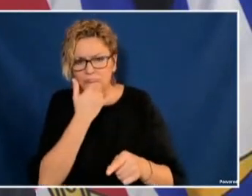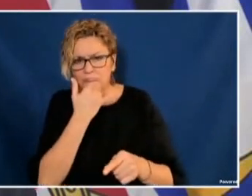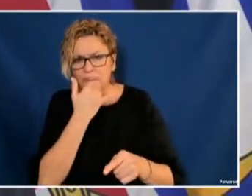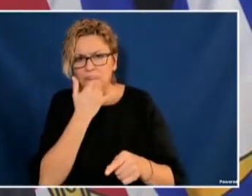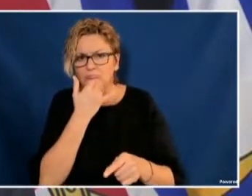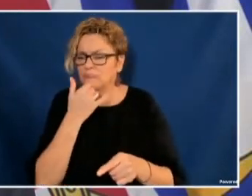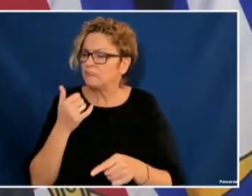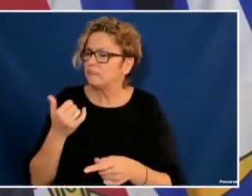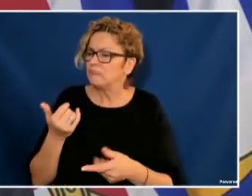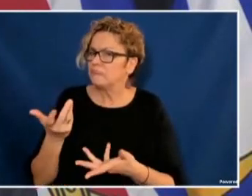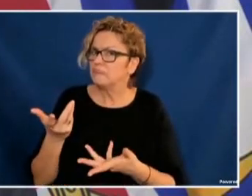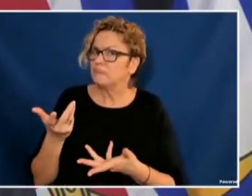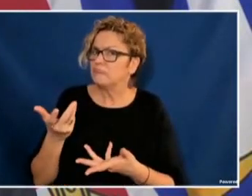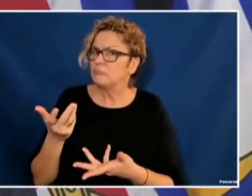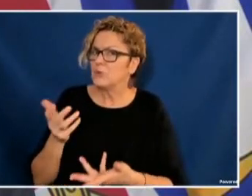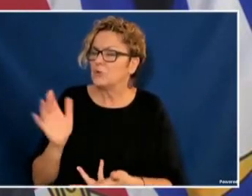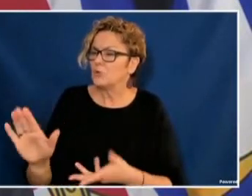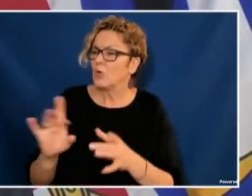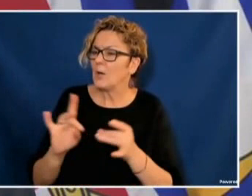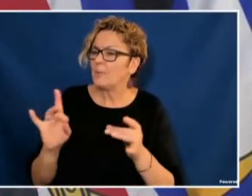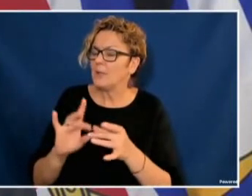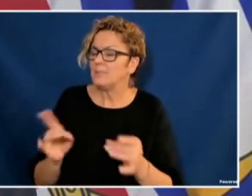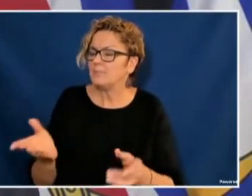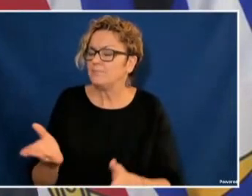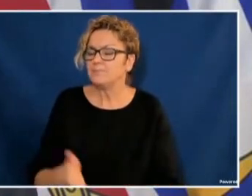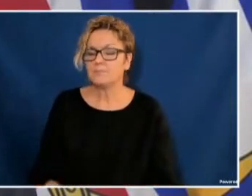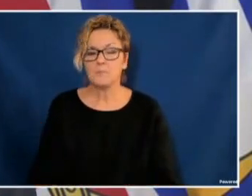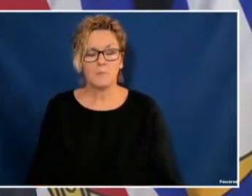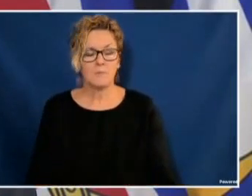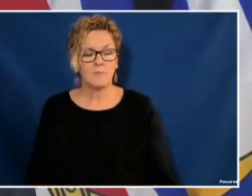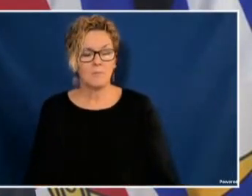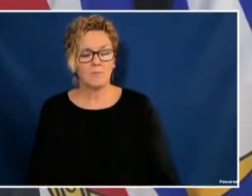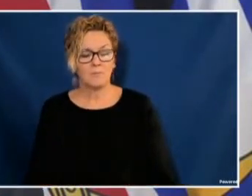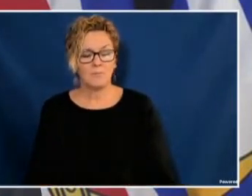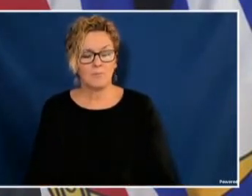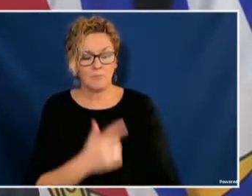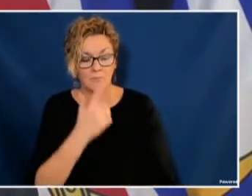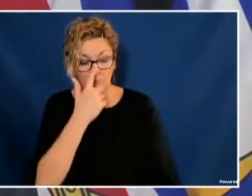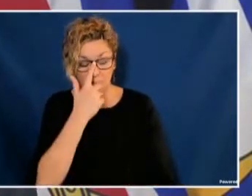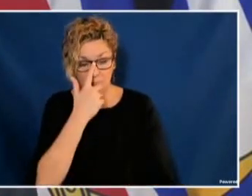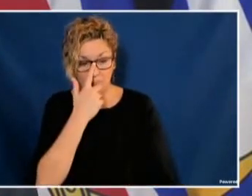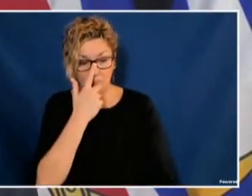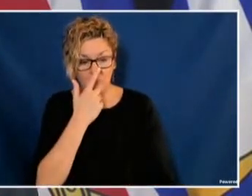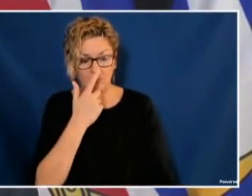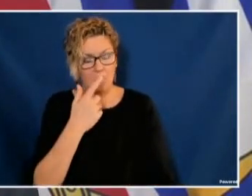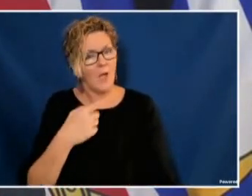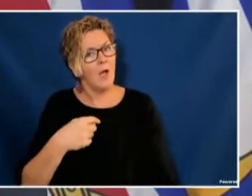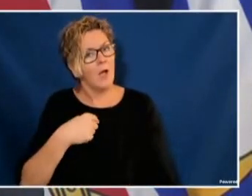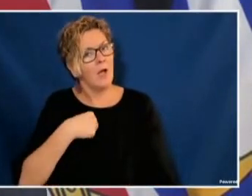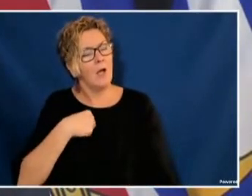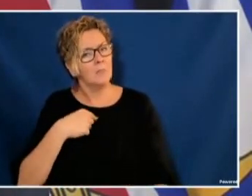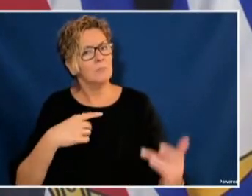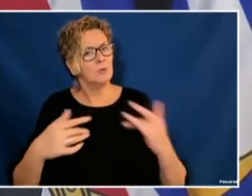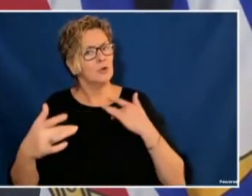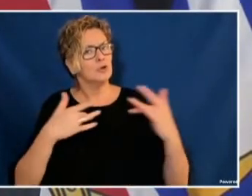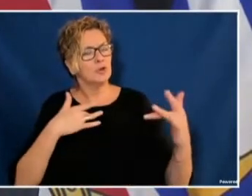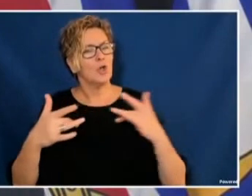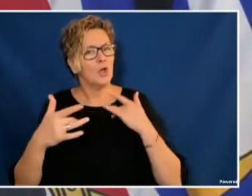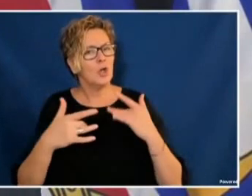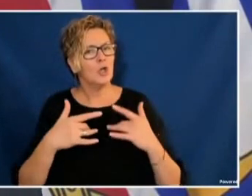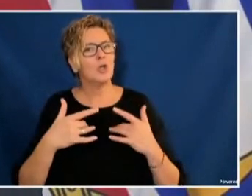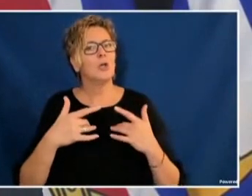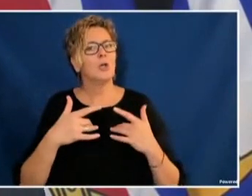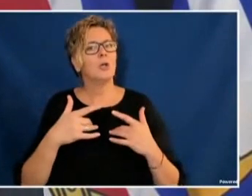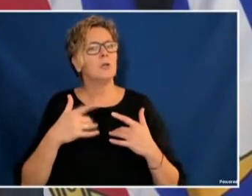that if there's a lack of accountability, that it be strengthened. And those are my priorities in this. Et peut-être je